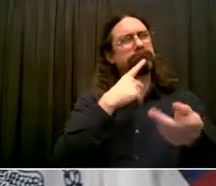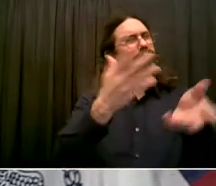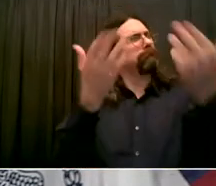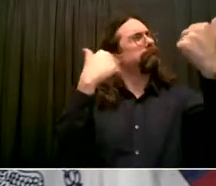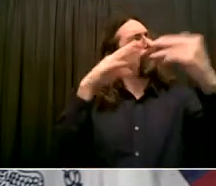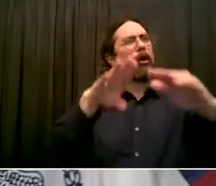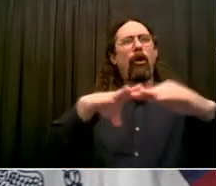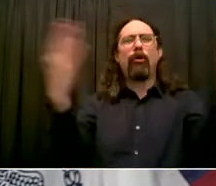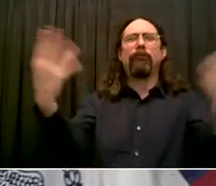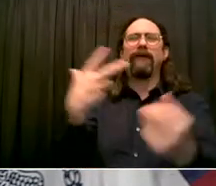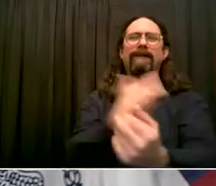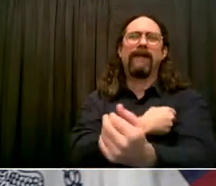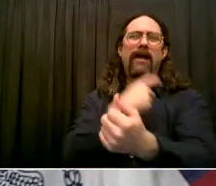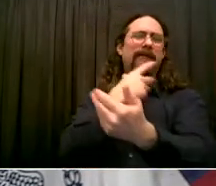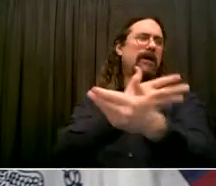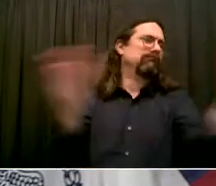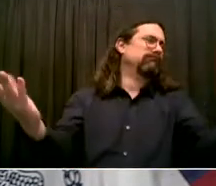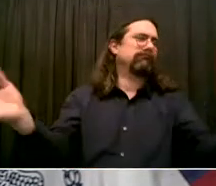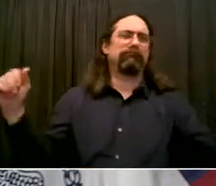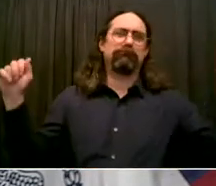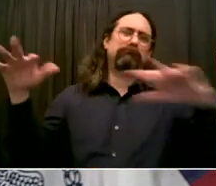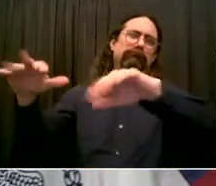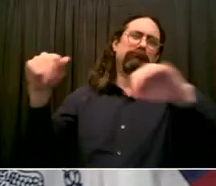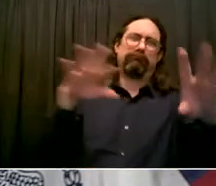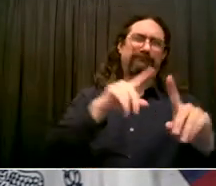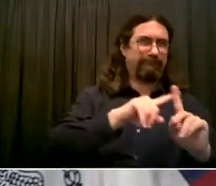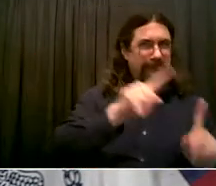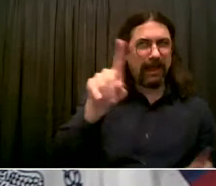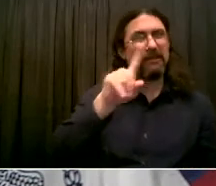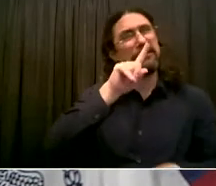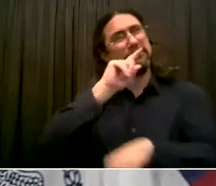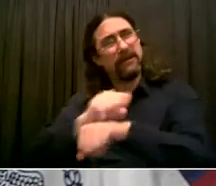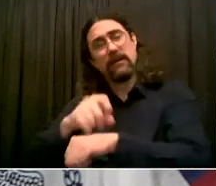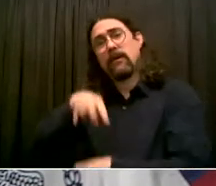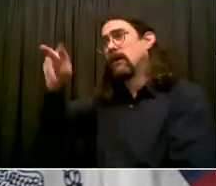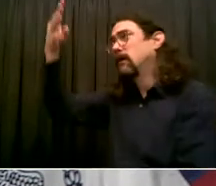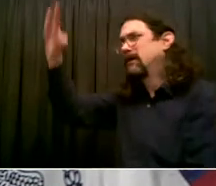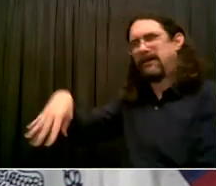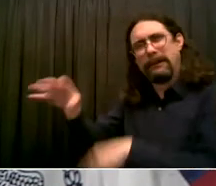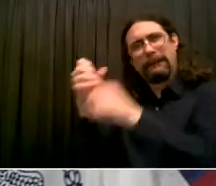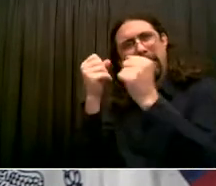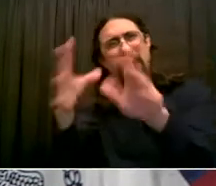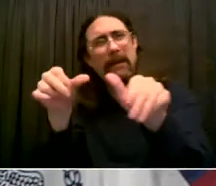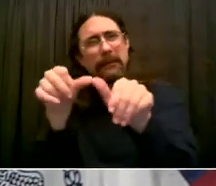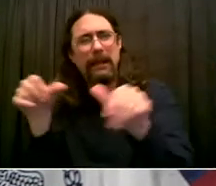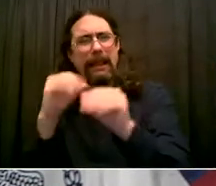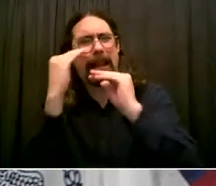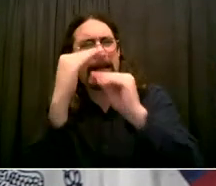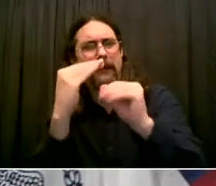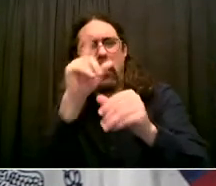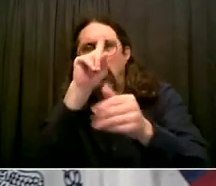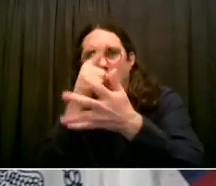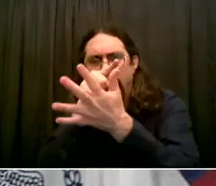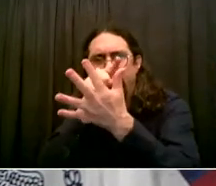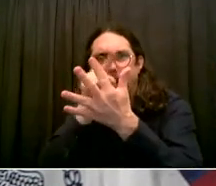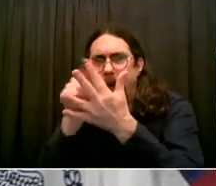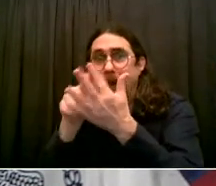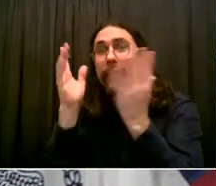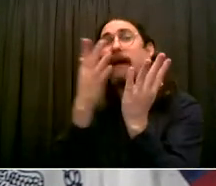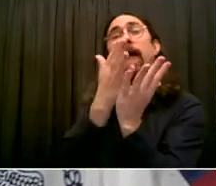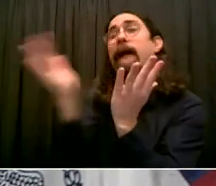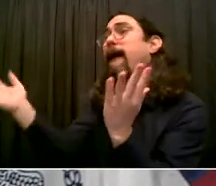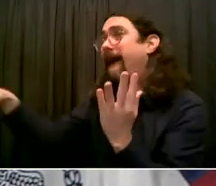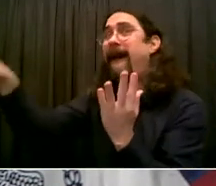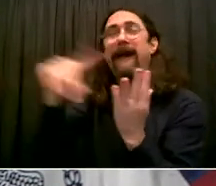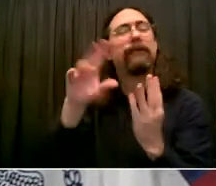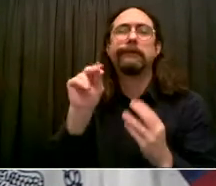Long. Kristen, we want to make access as easy and universal as possible. But I also want to note,